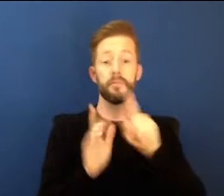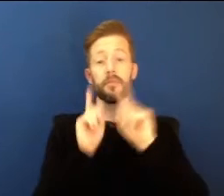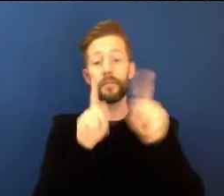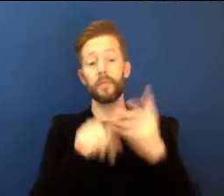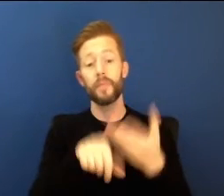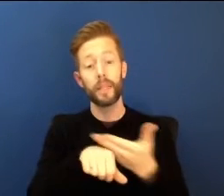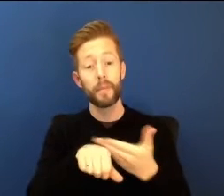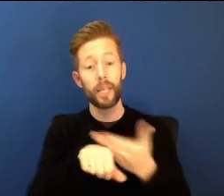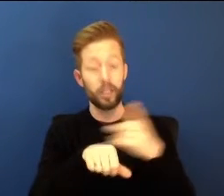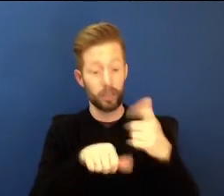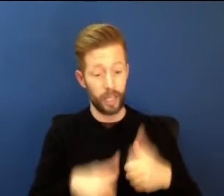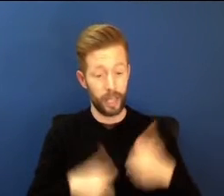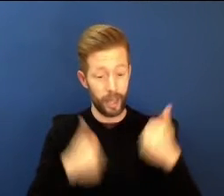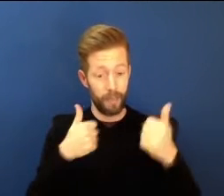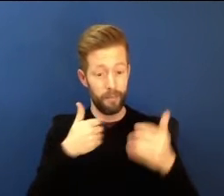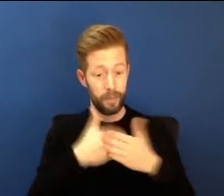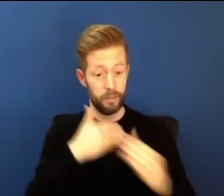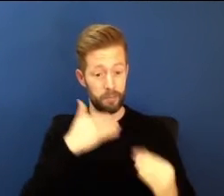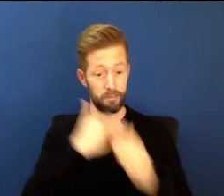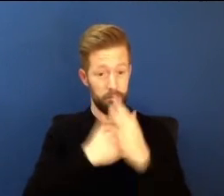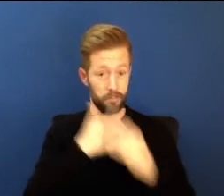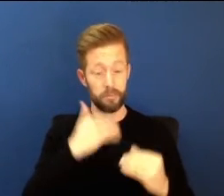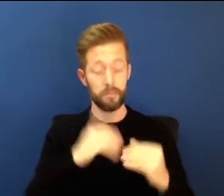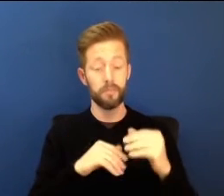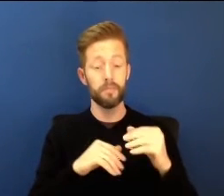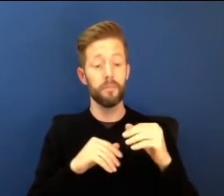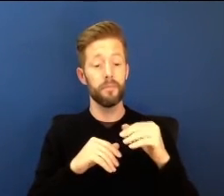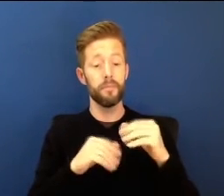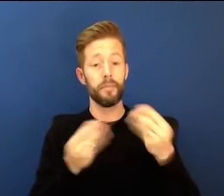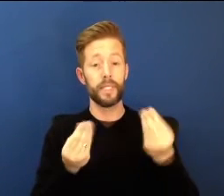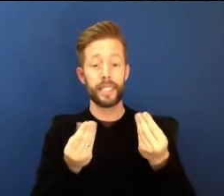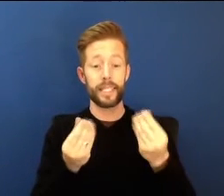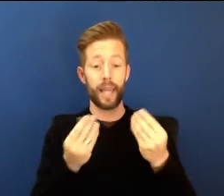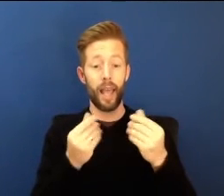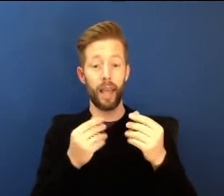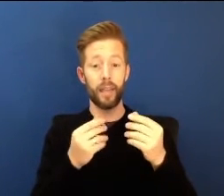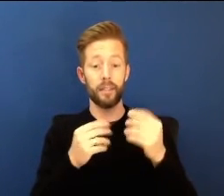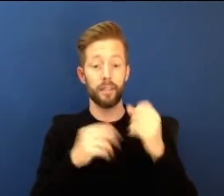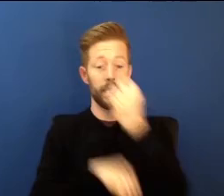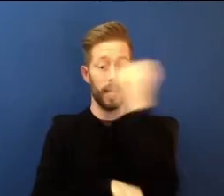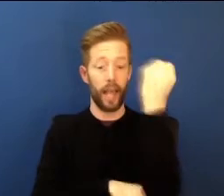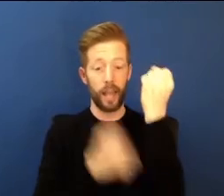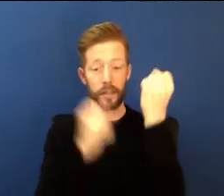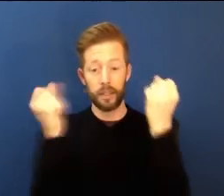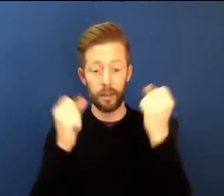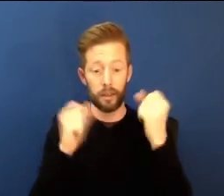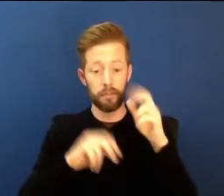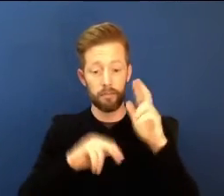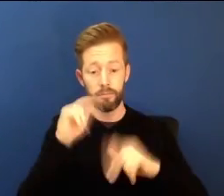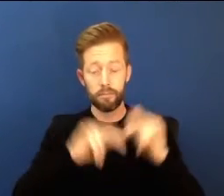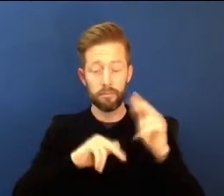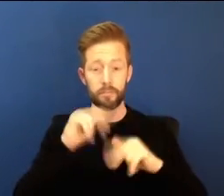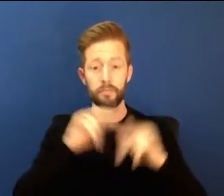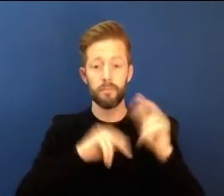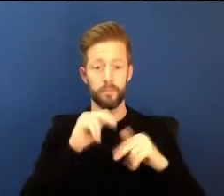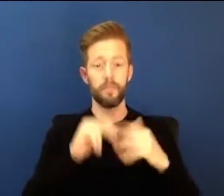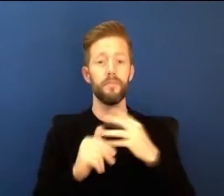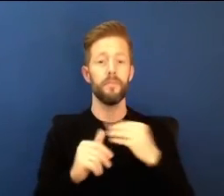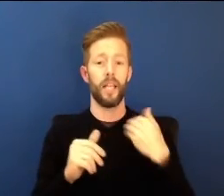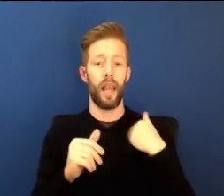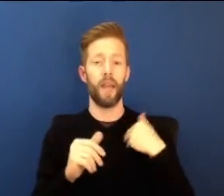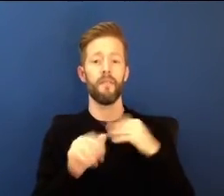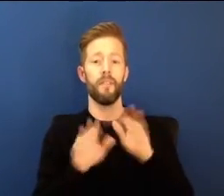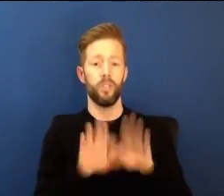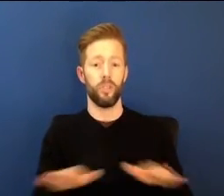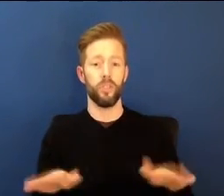go to the beach, if you live on the coast and you go to the beach, building a sandcastle can become an algorithm. And there's actually a